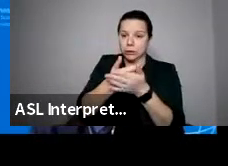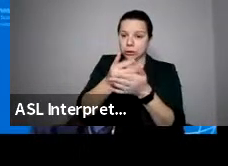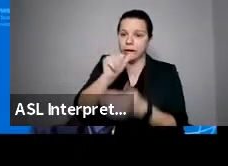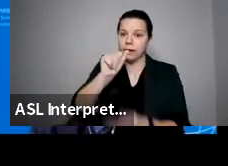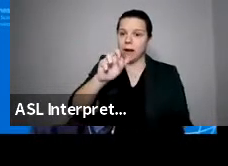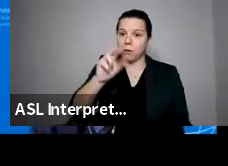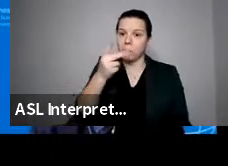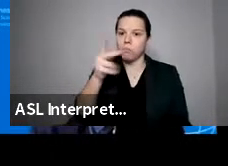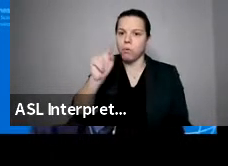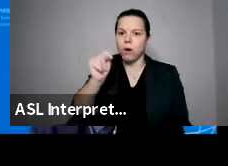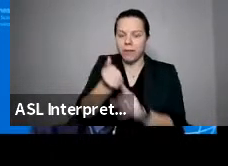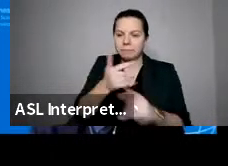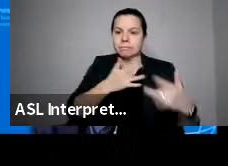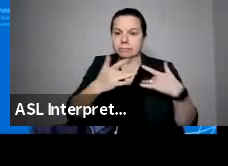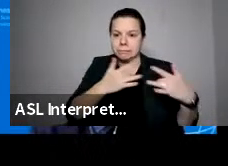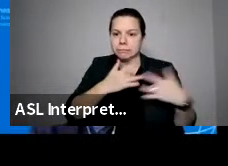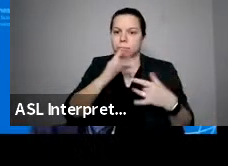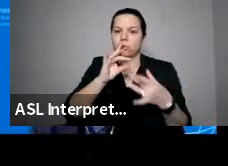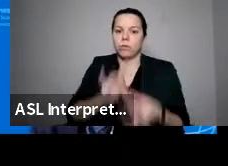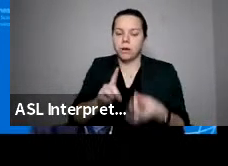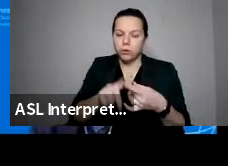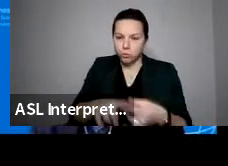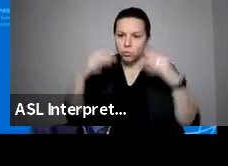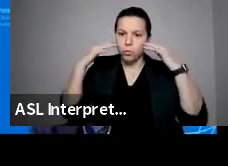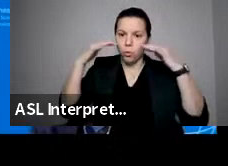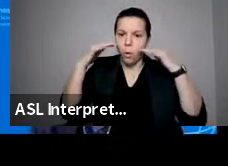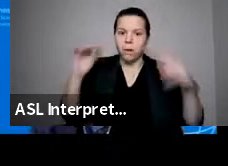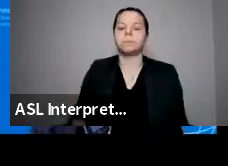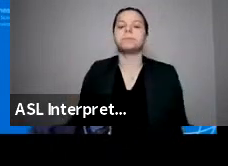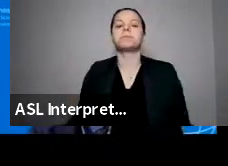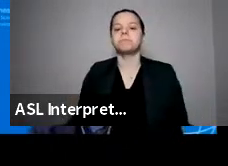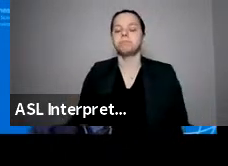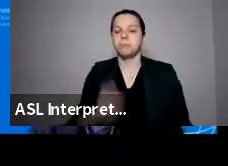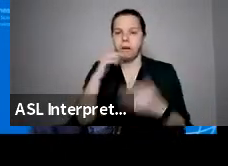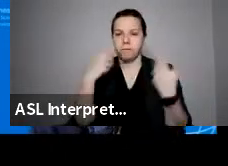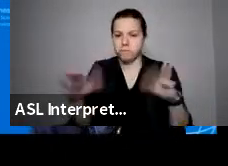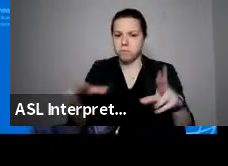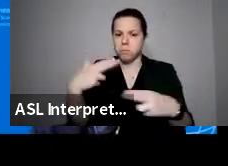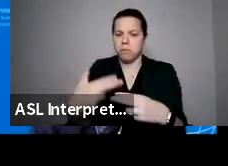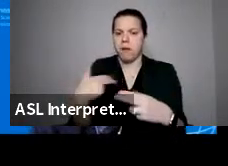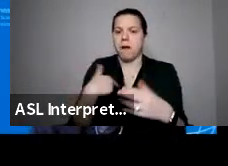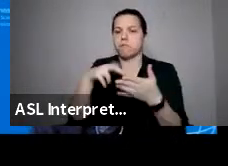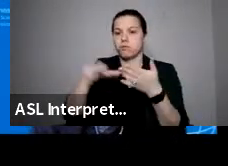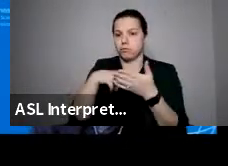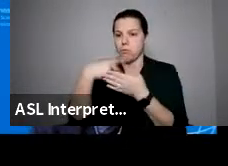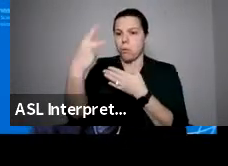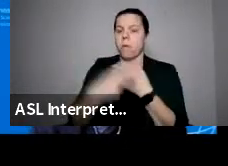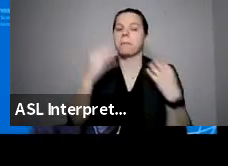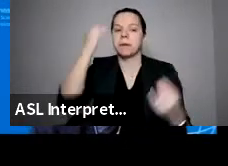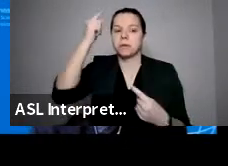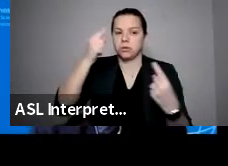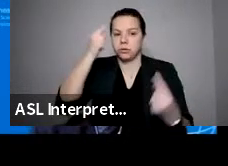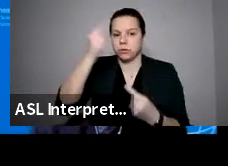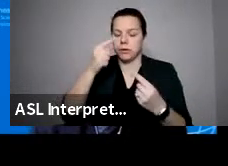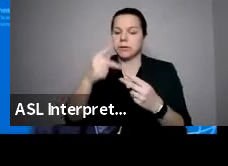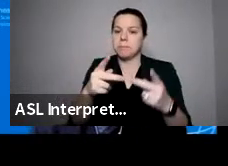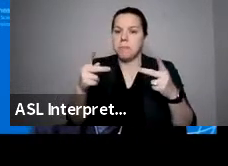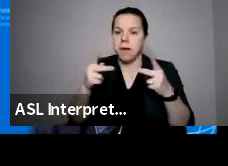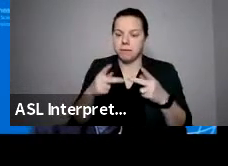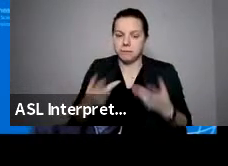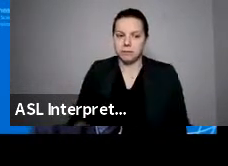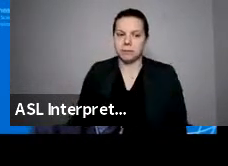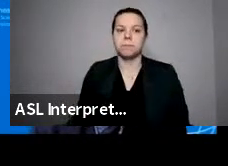noise. And as I've noted, we have a research program thinking through this space. While challenges exist, airspace